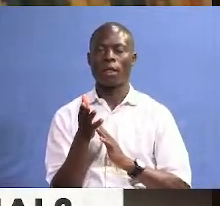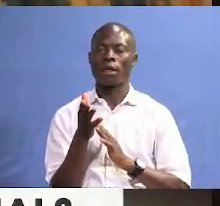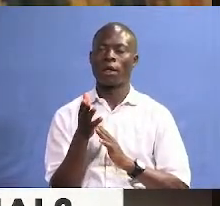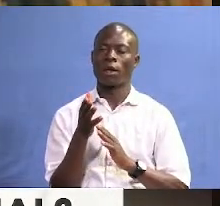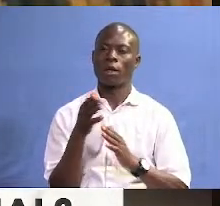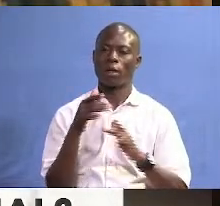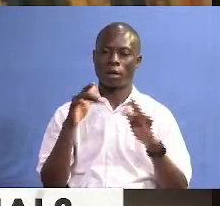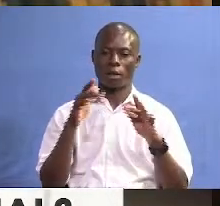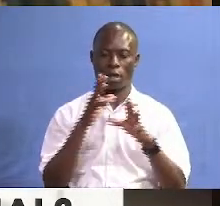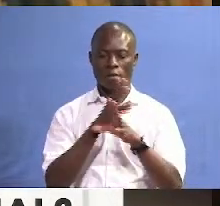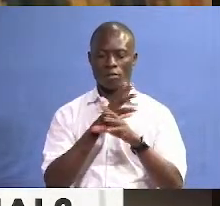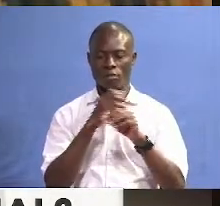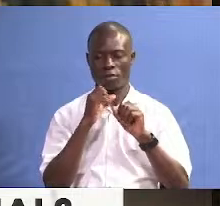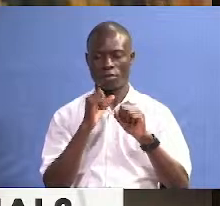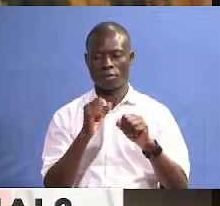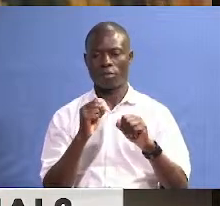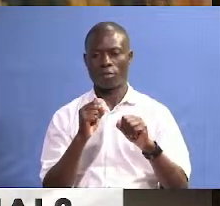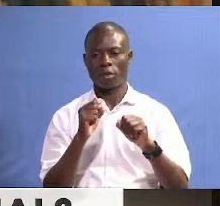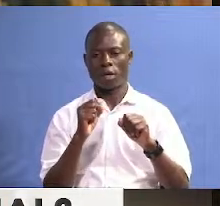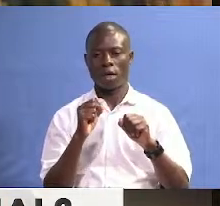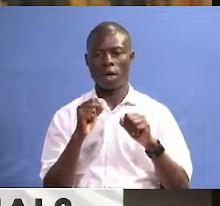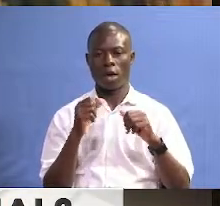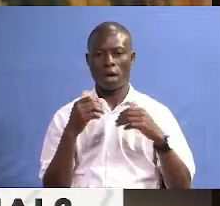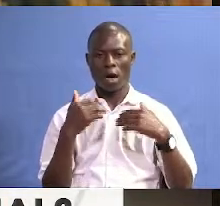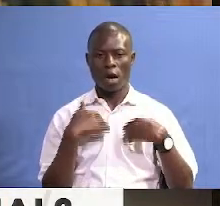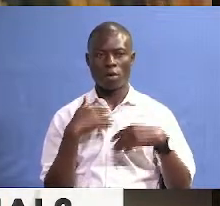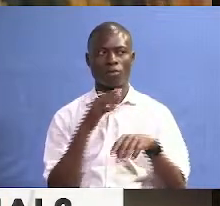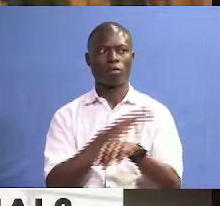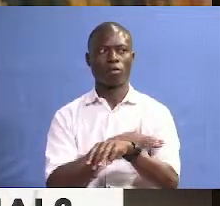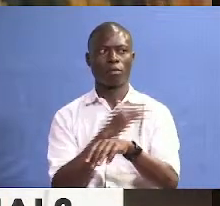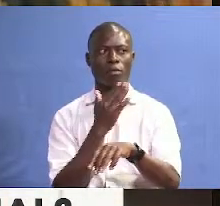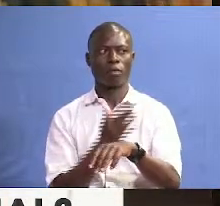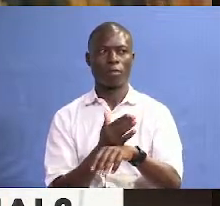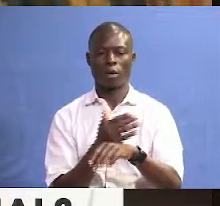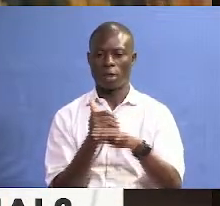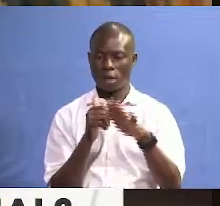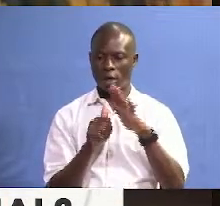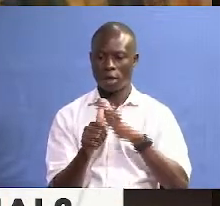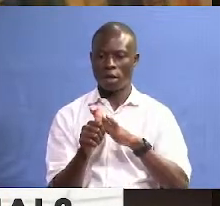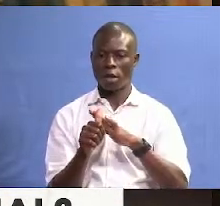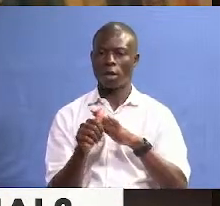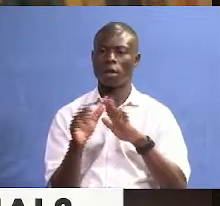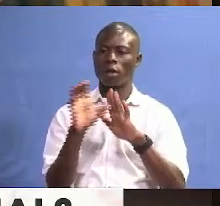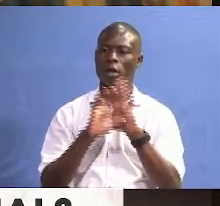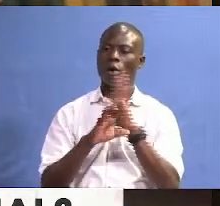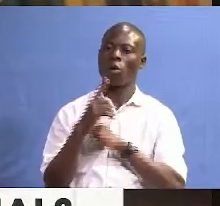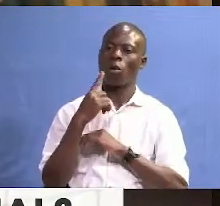the president has the power under Article